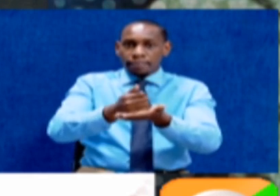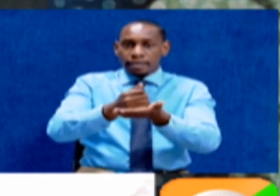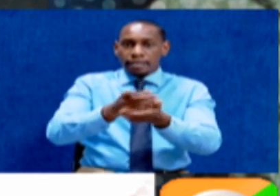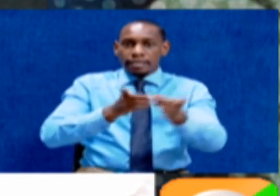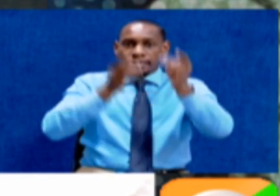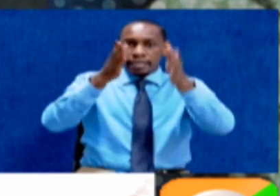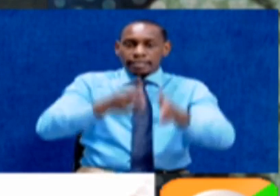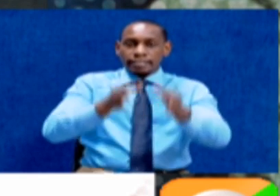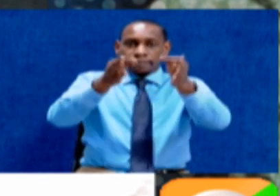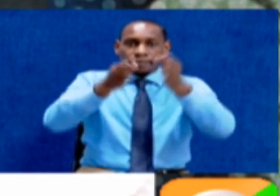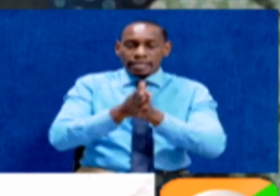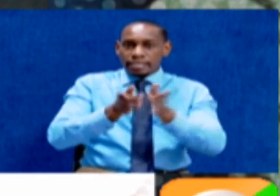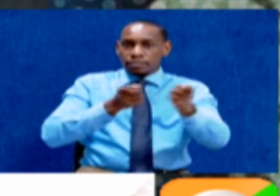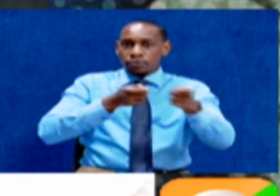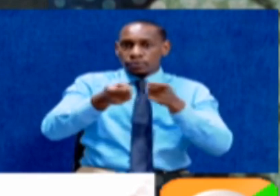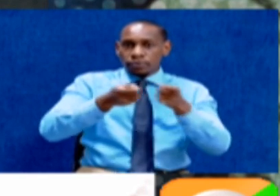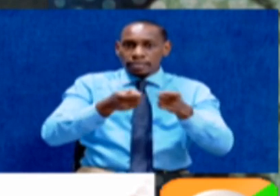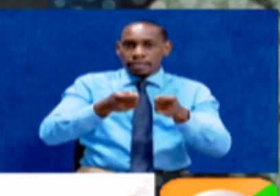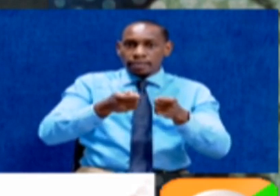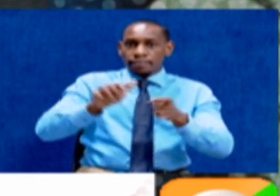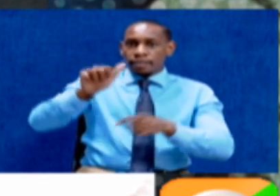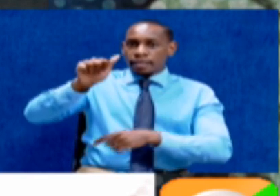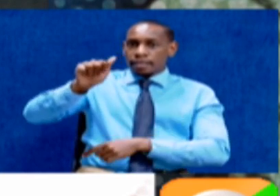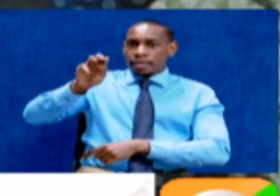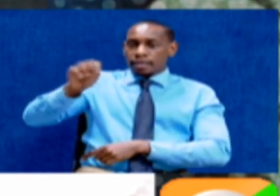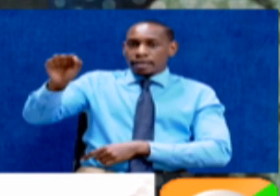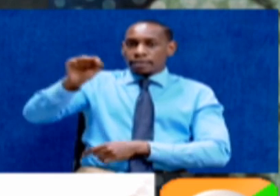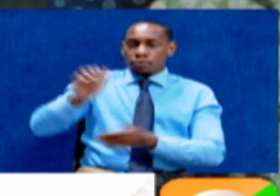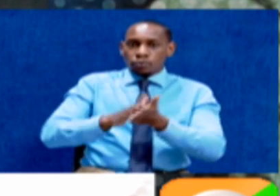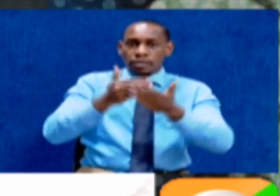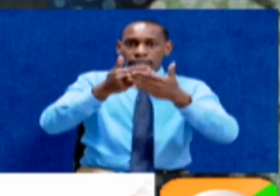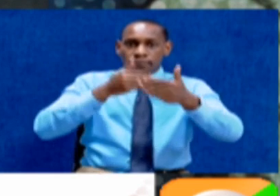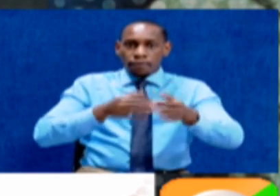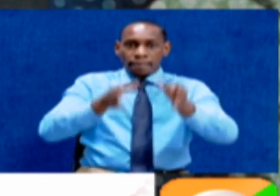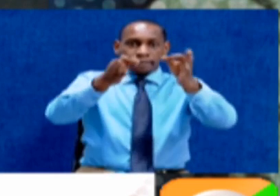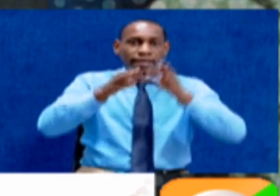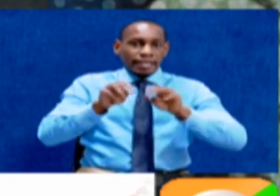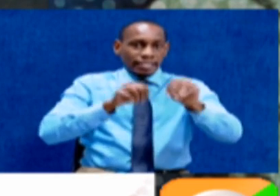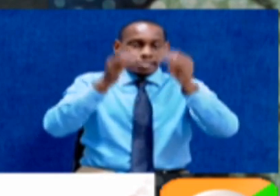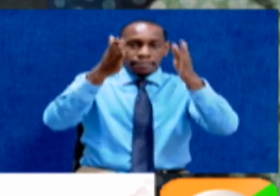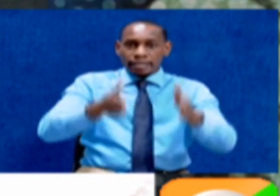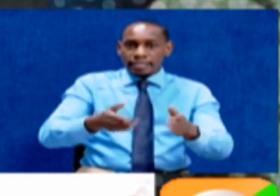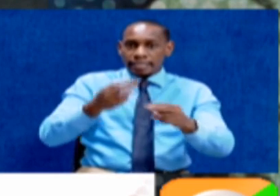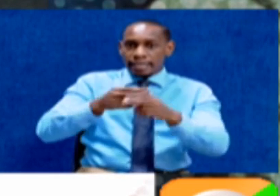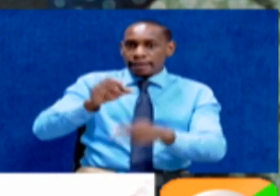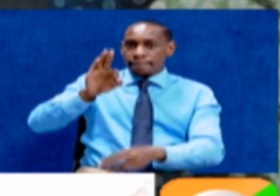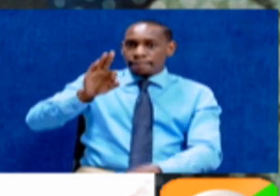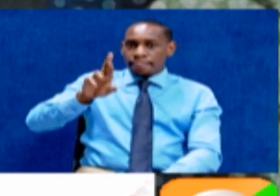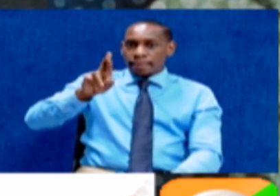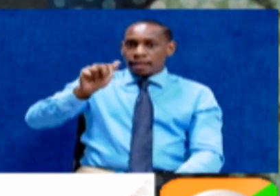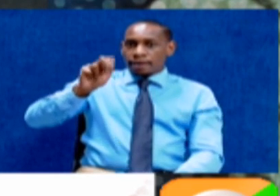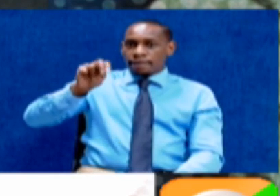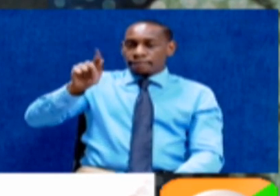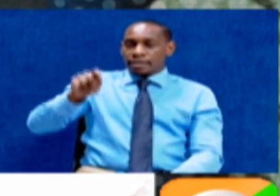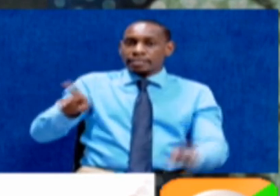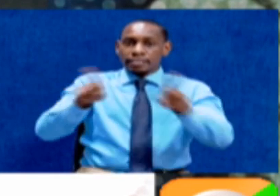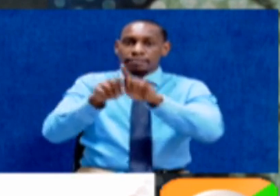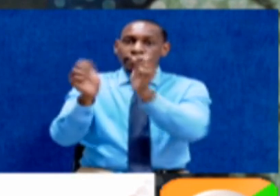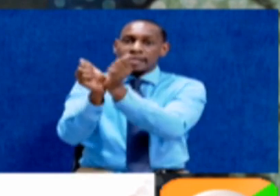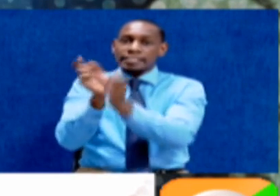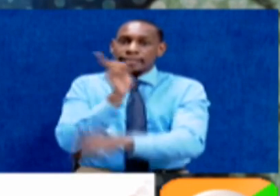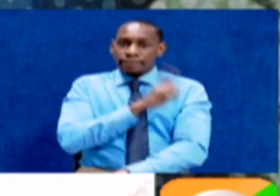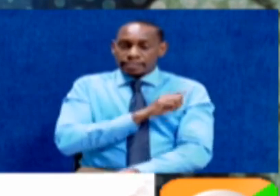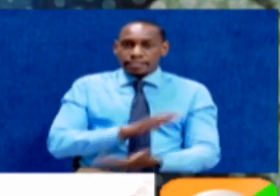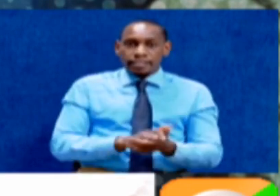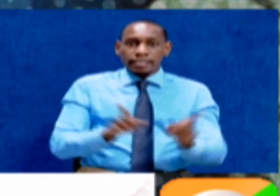of Finance and Administration Amos Kaboe Mwangi and former Finance Manager Frank Jackson Were were also